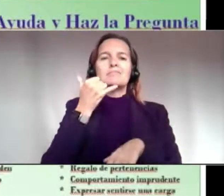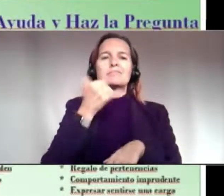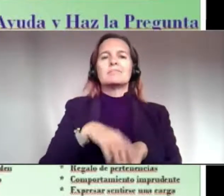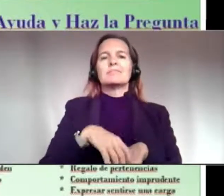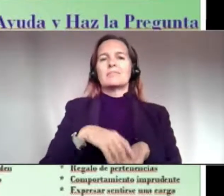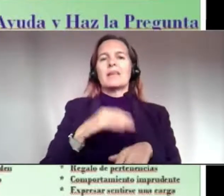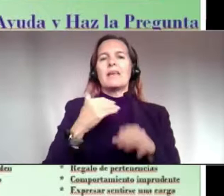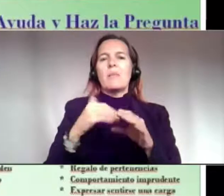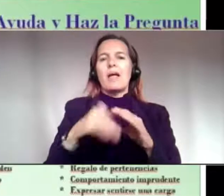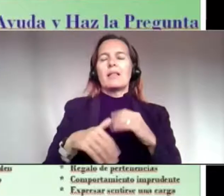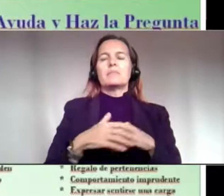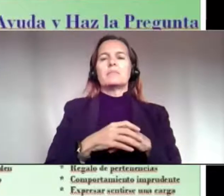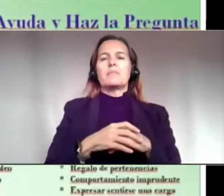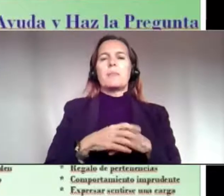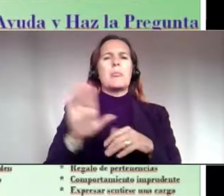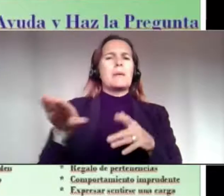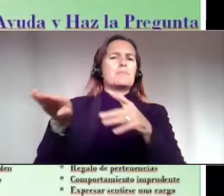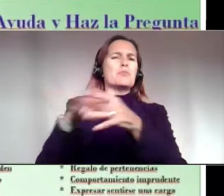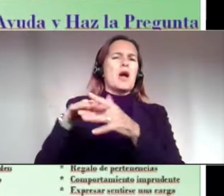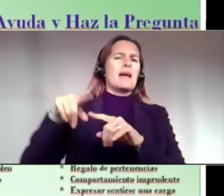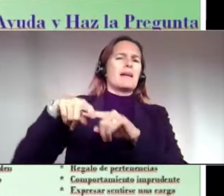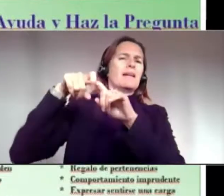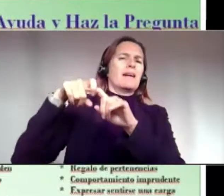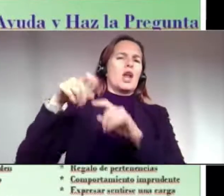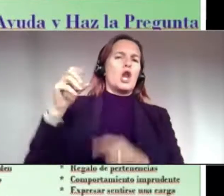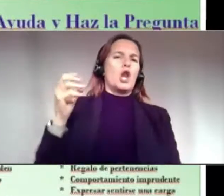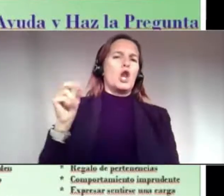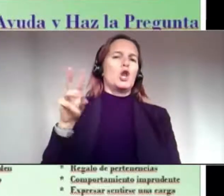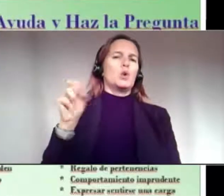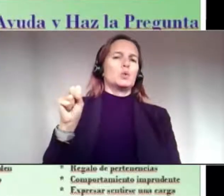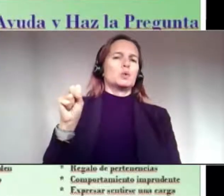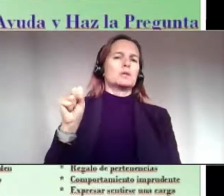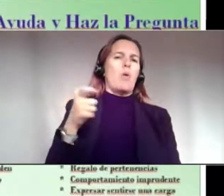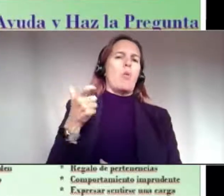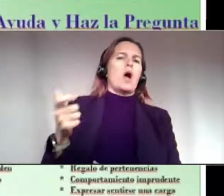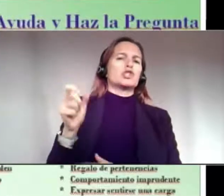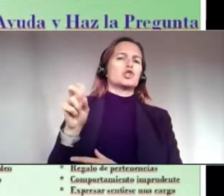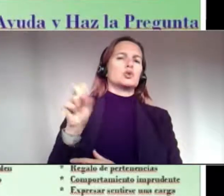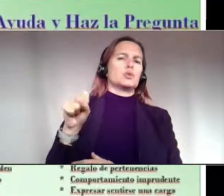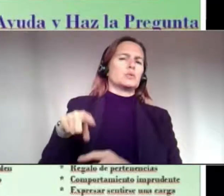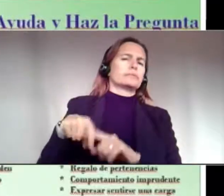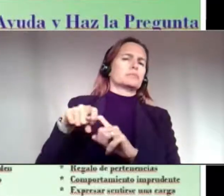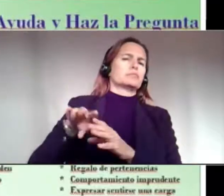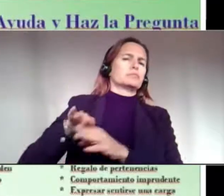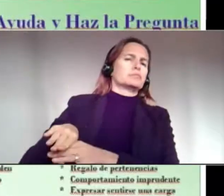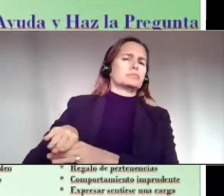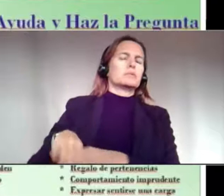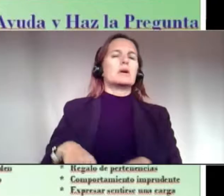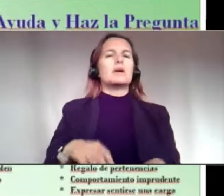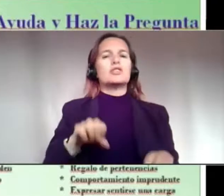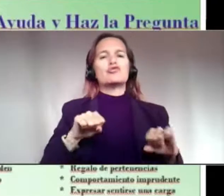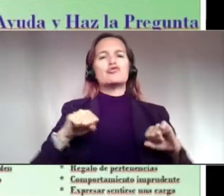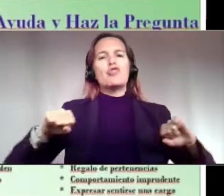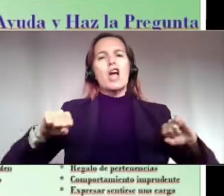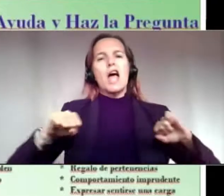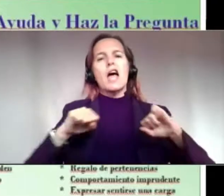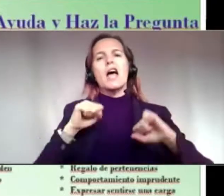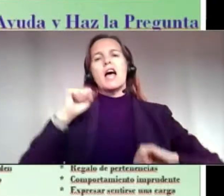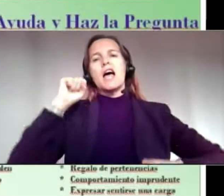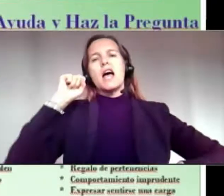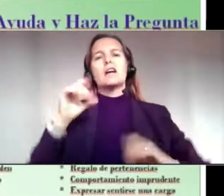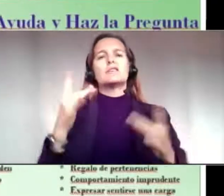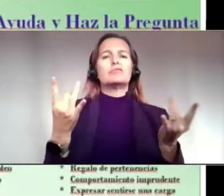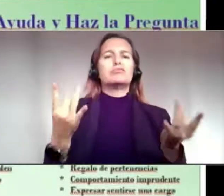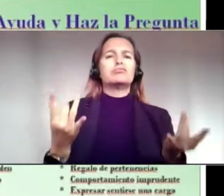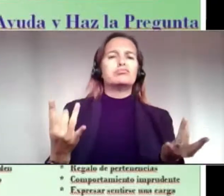watching, reading, or listening to the news; taking deep breaths, stretching, doing meditation; exercise; getting